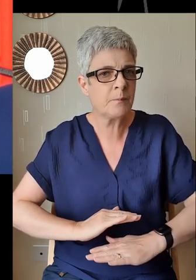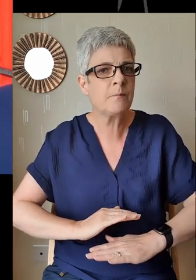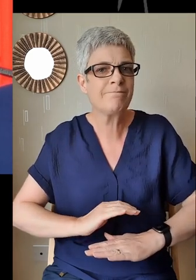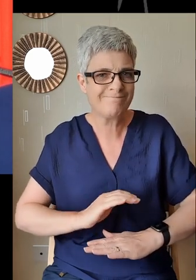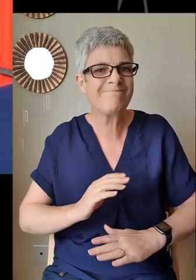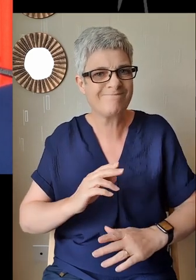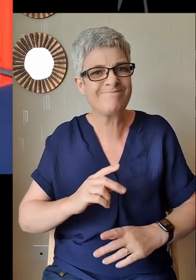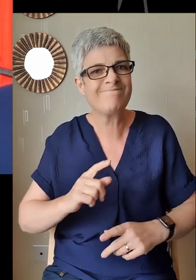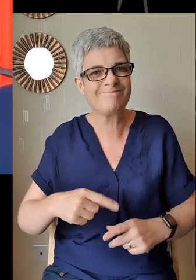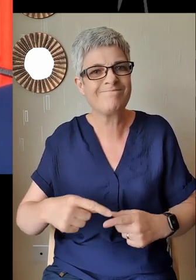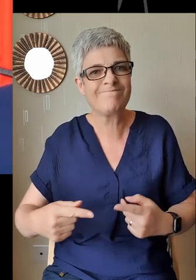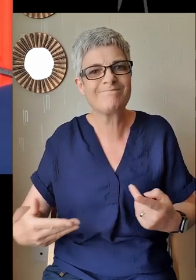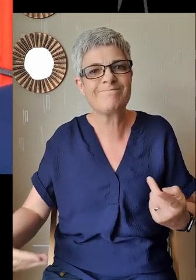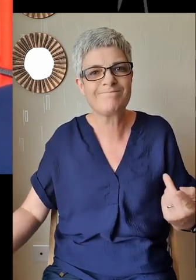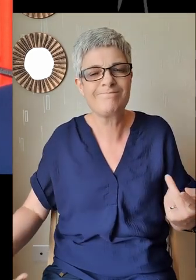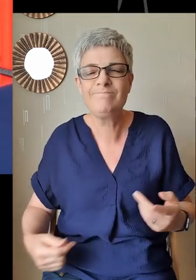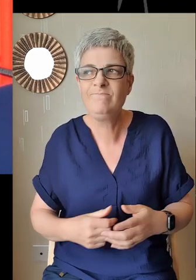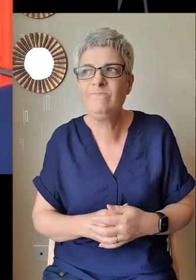on.